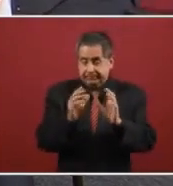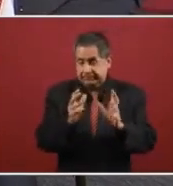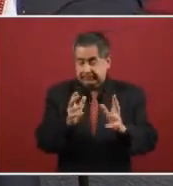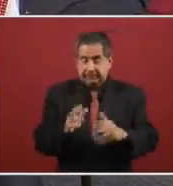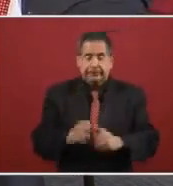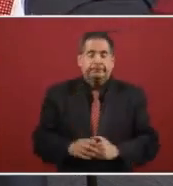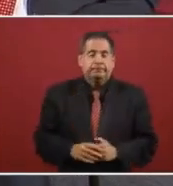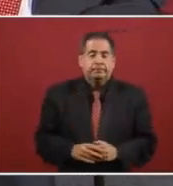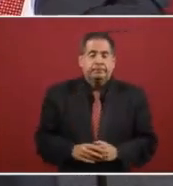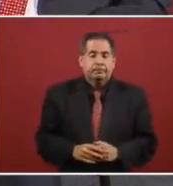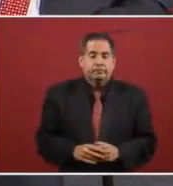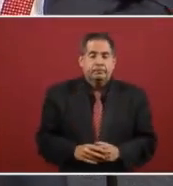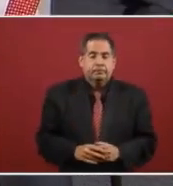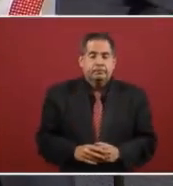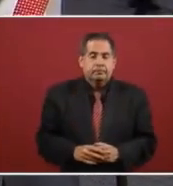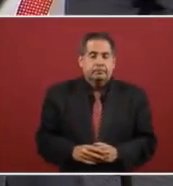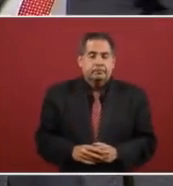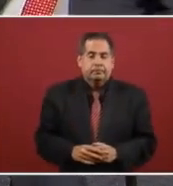Em,